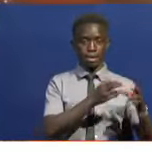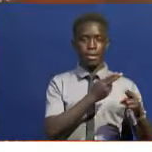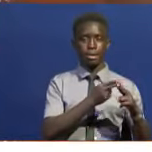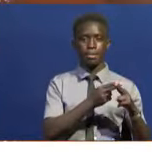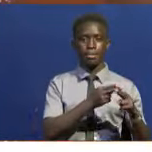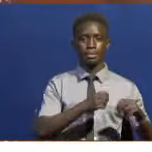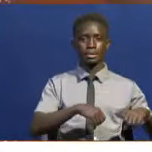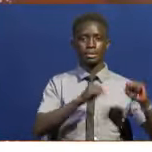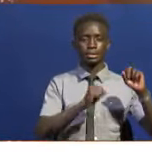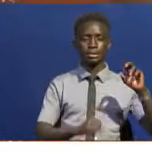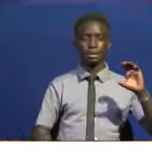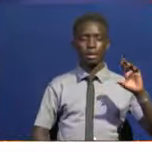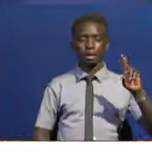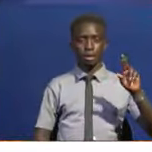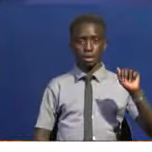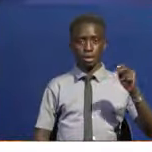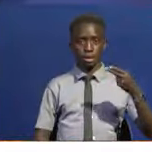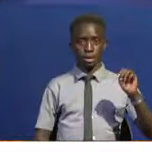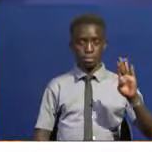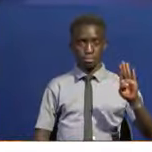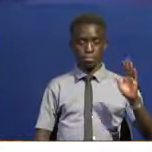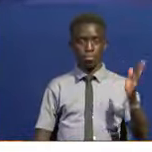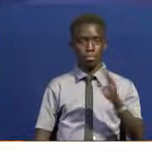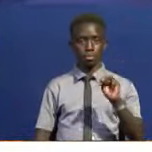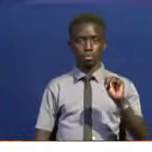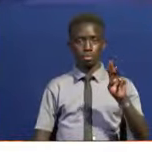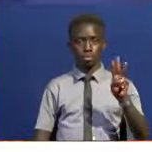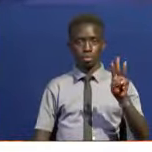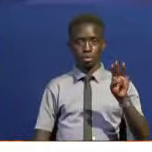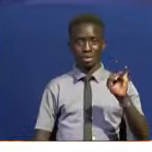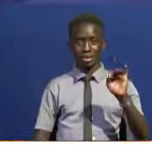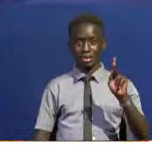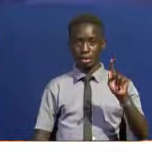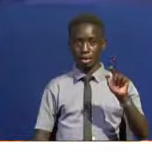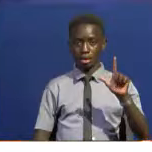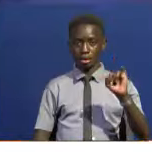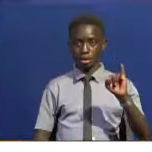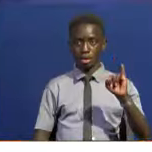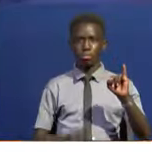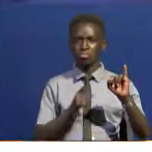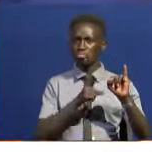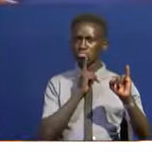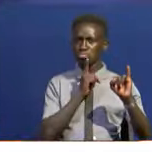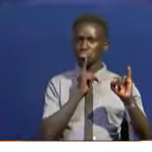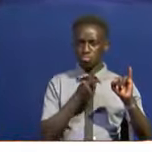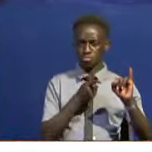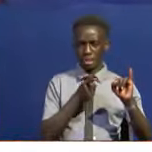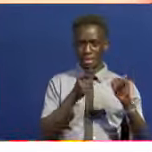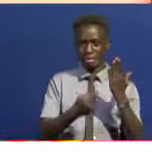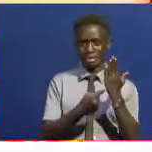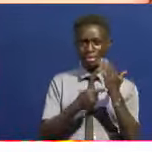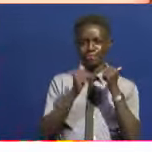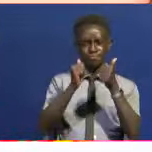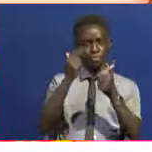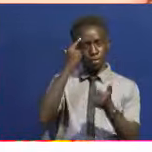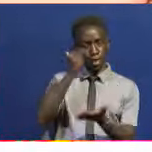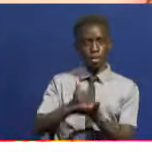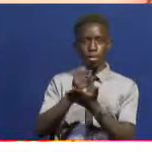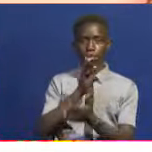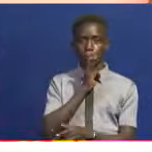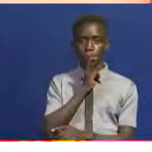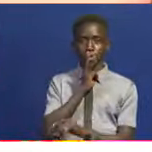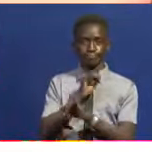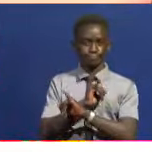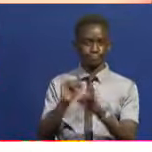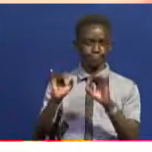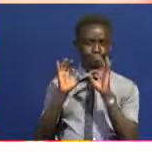urged the target communities to embrace the use of the new technology to beat water-related ailments. She at the same time advocated for provision of